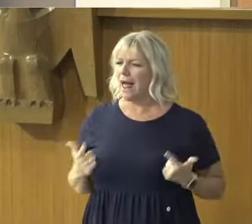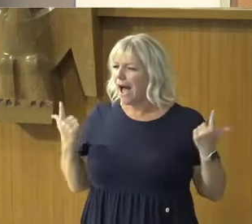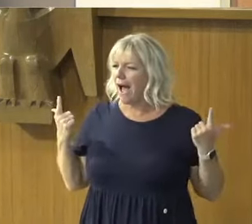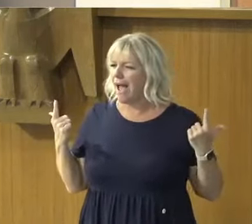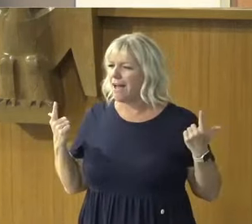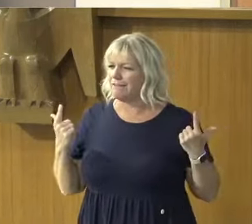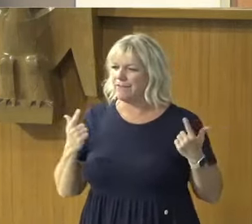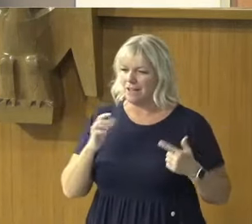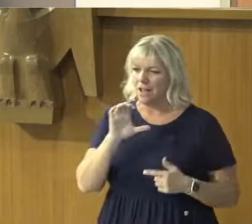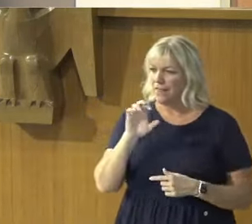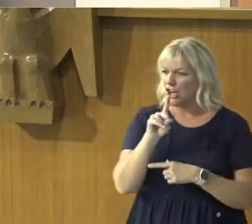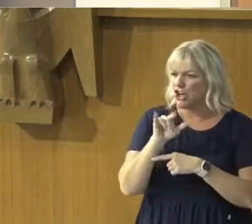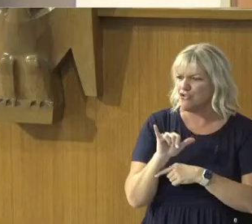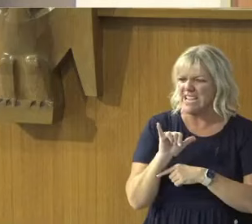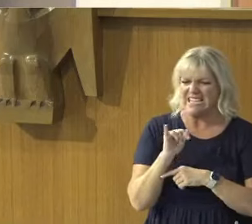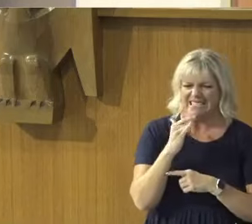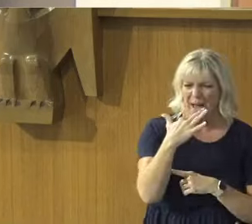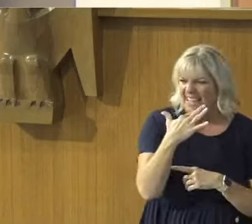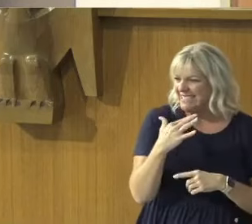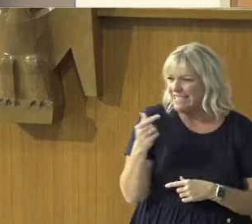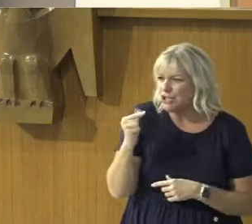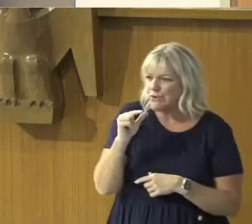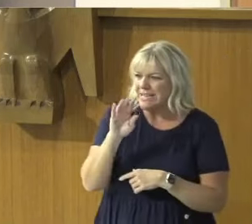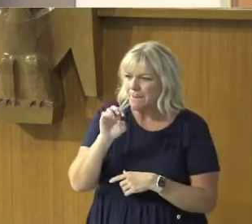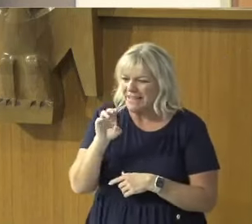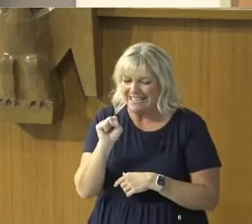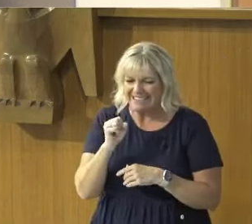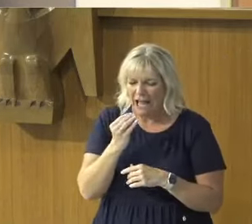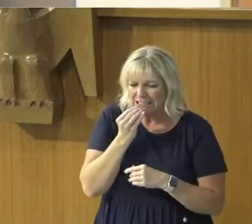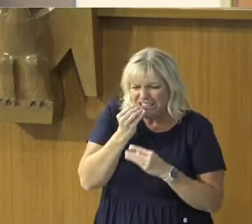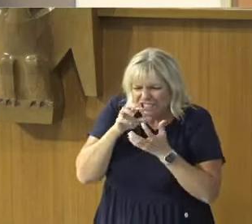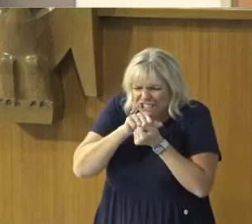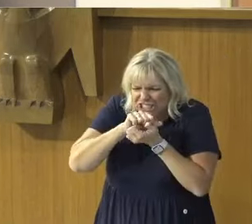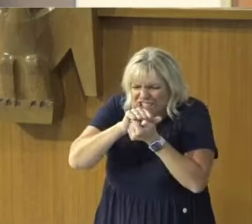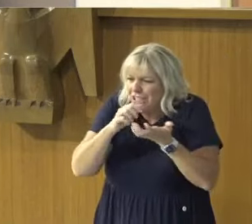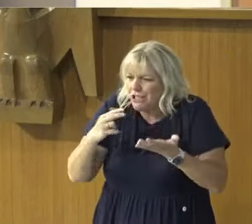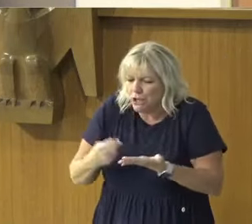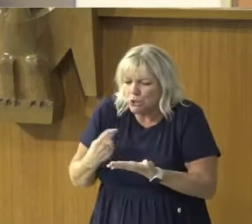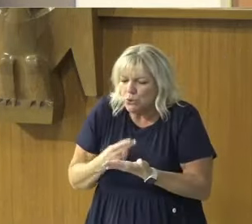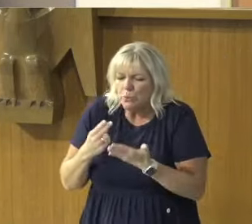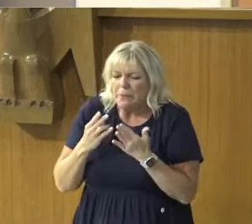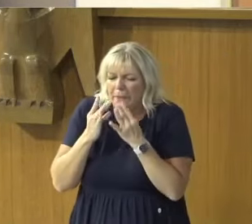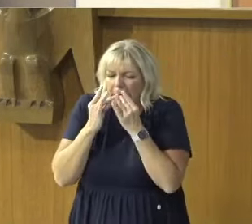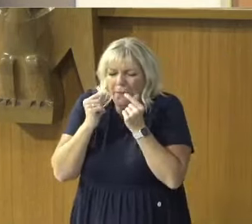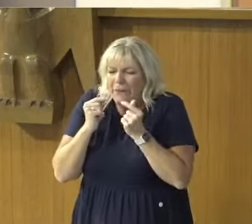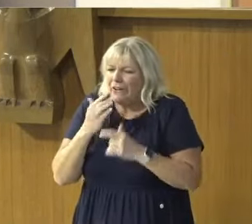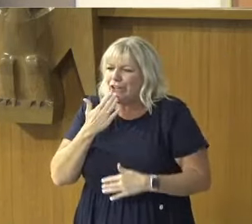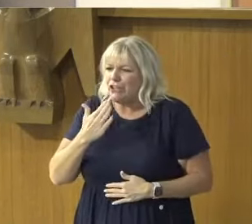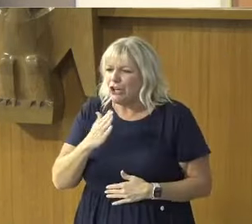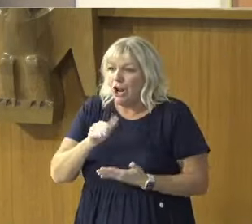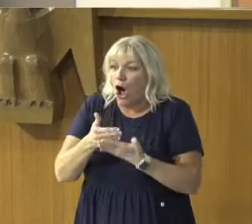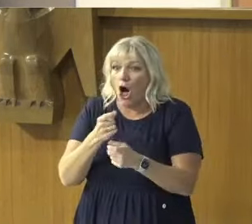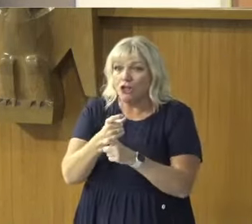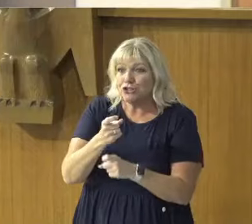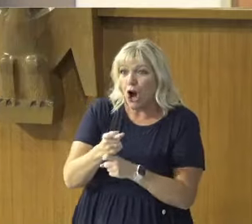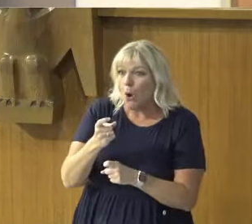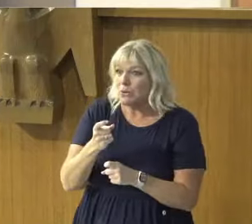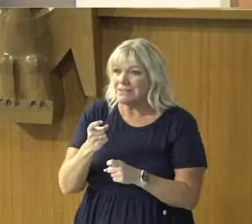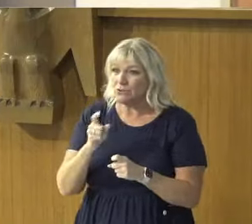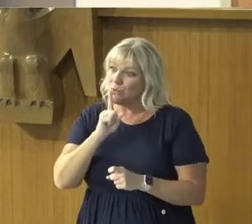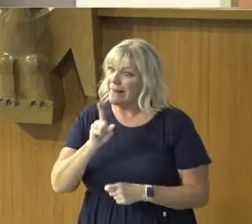curries were extra spicy. The green beans were extra crunchy. The soup was extra tangy. All of our jokes were extra